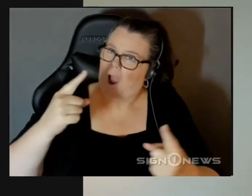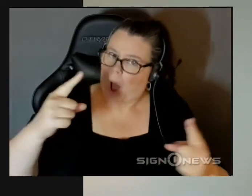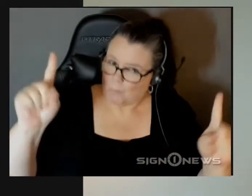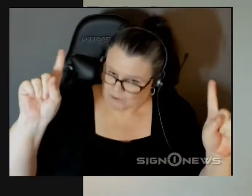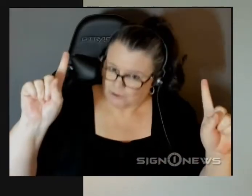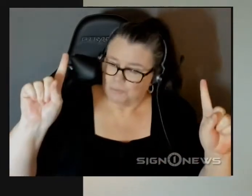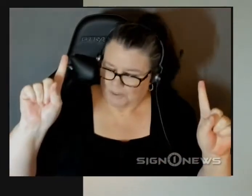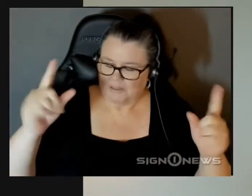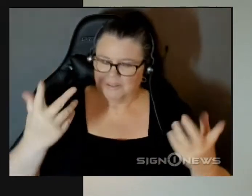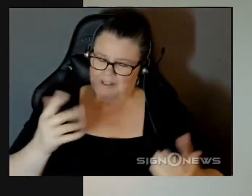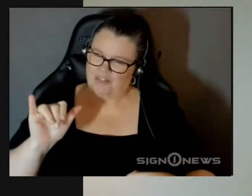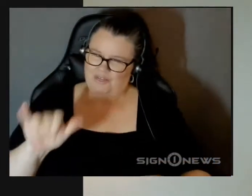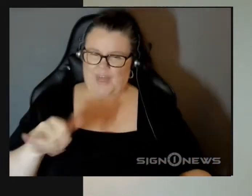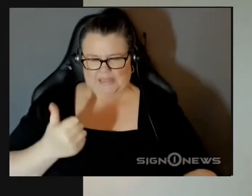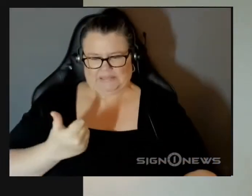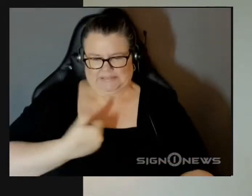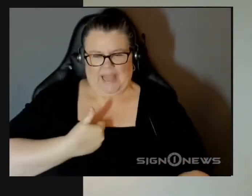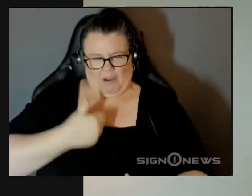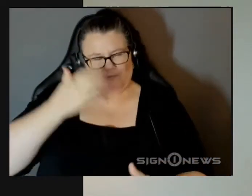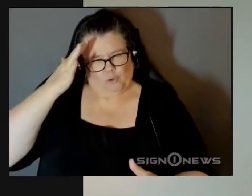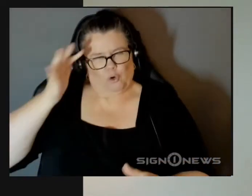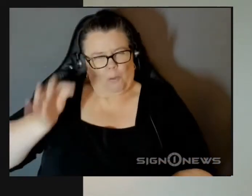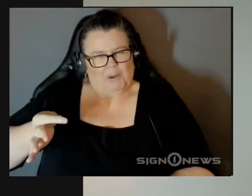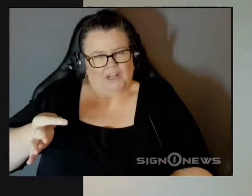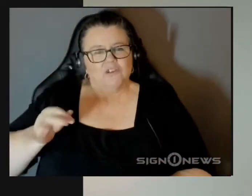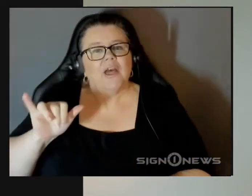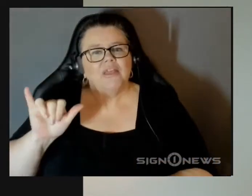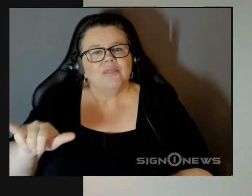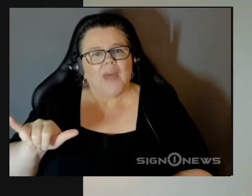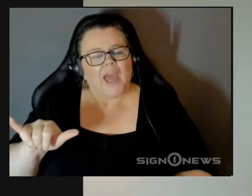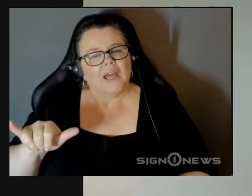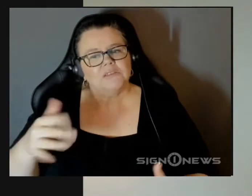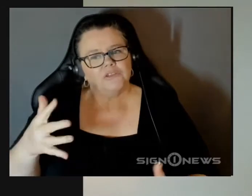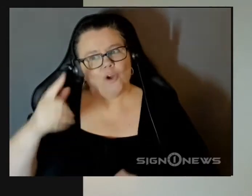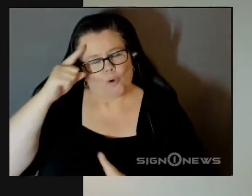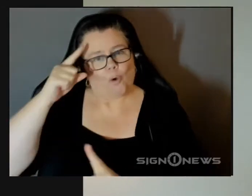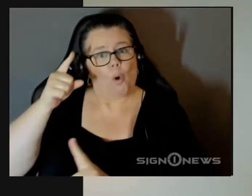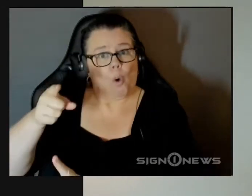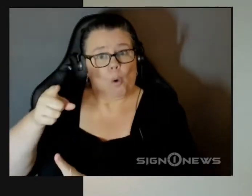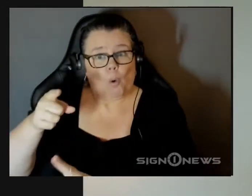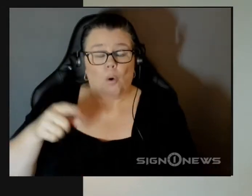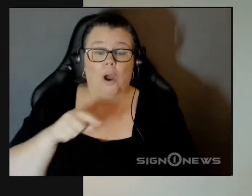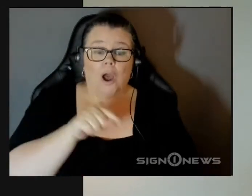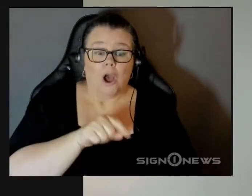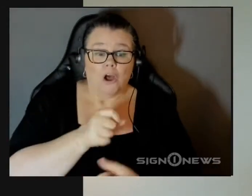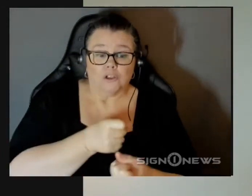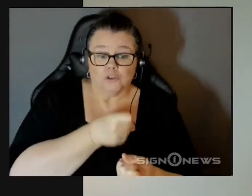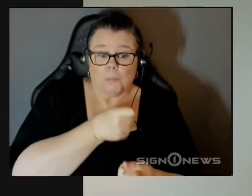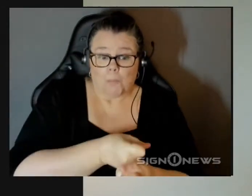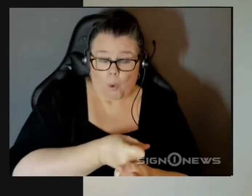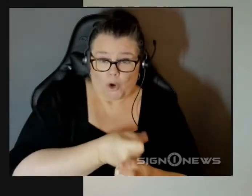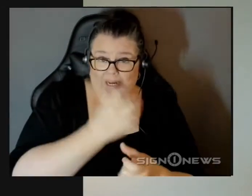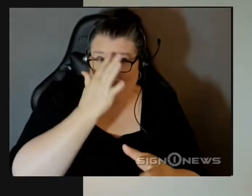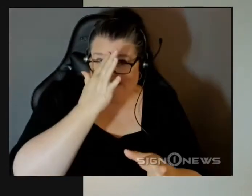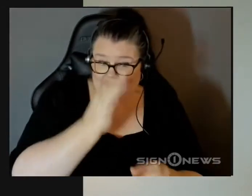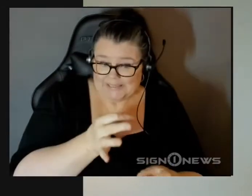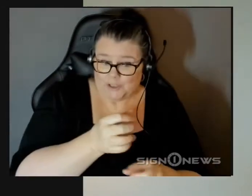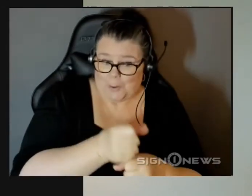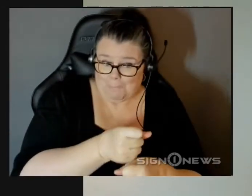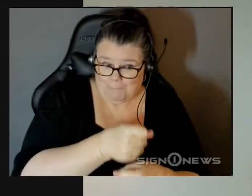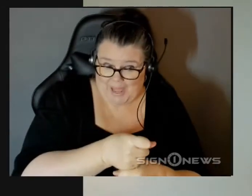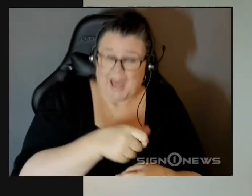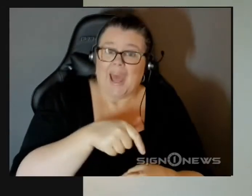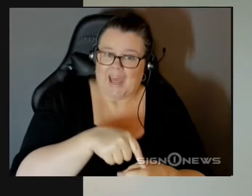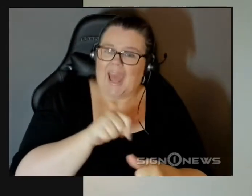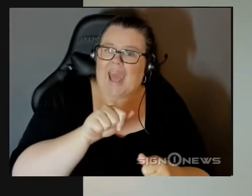But self-determination is the goal, and supported decision-making might be one of the ways that you get there. One of the things that you might do to